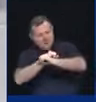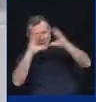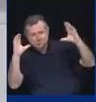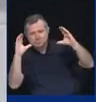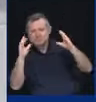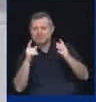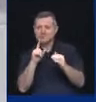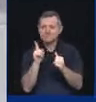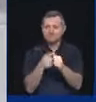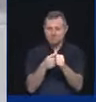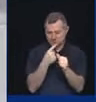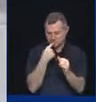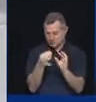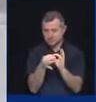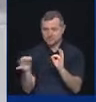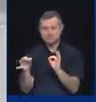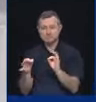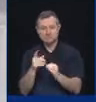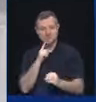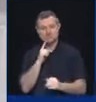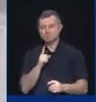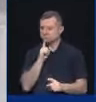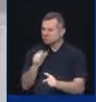be so relevant in our 20th year.